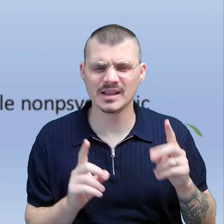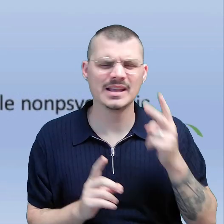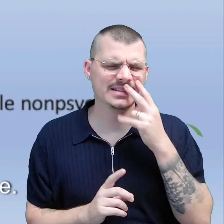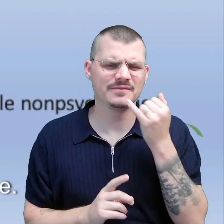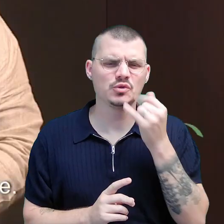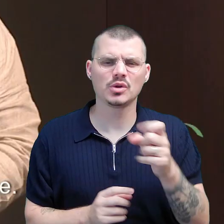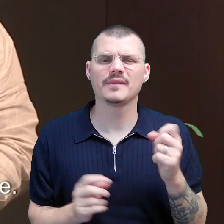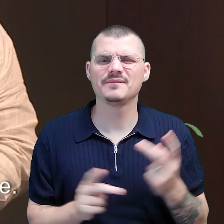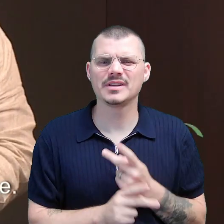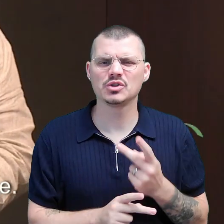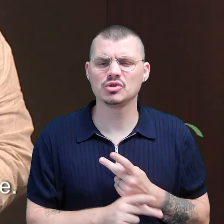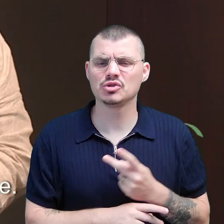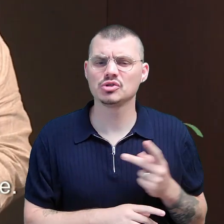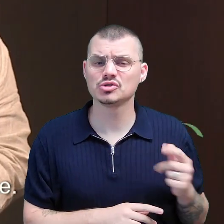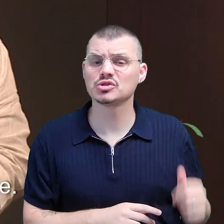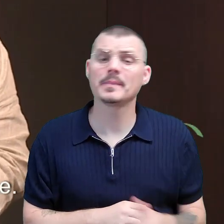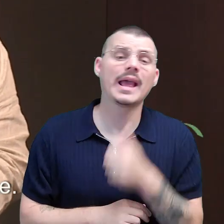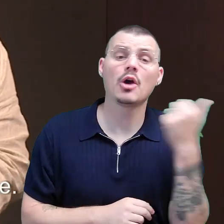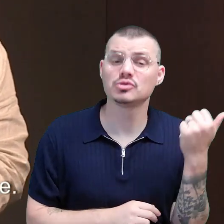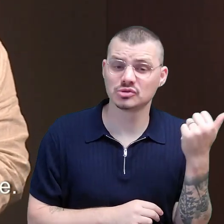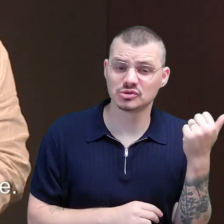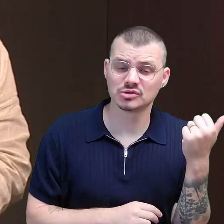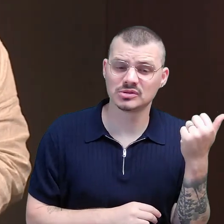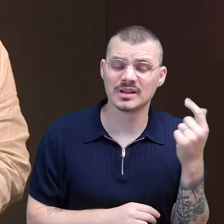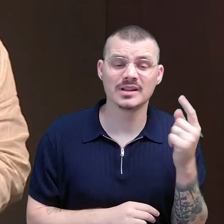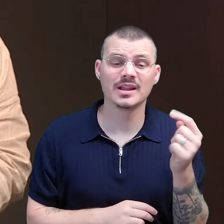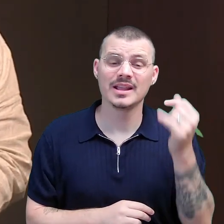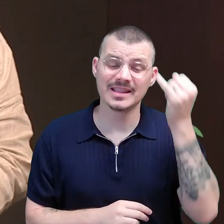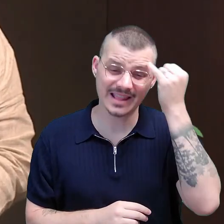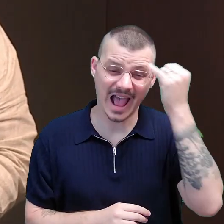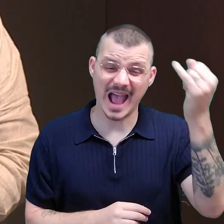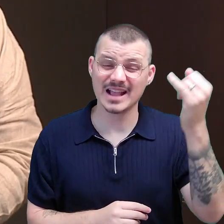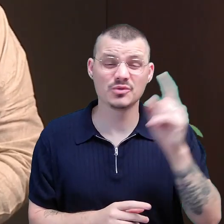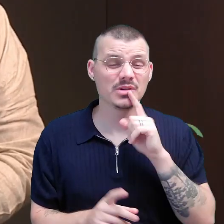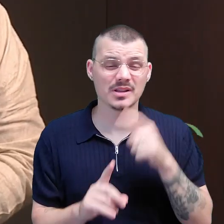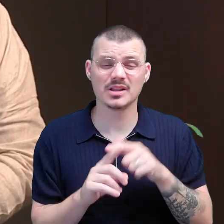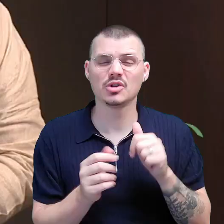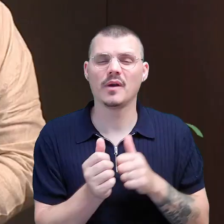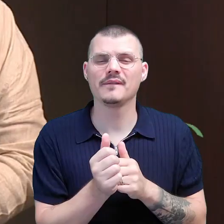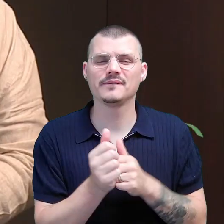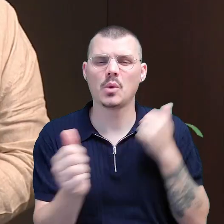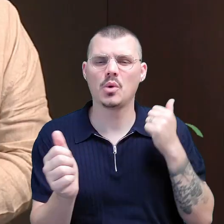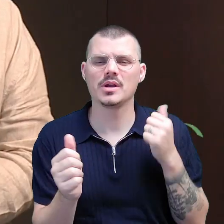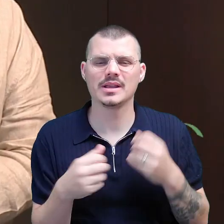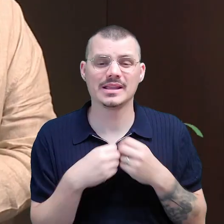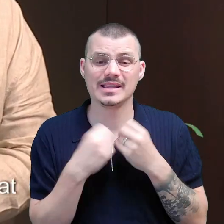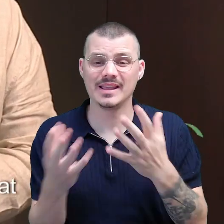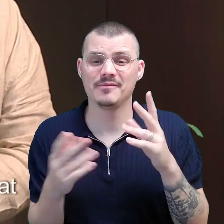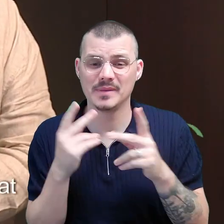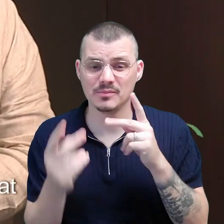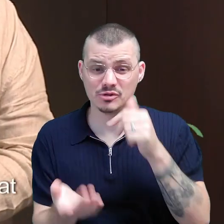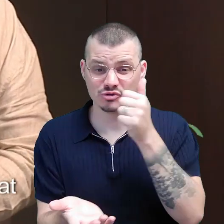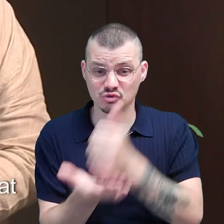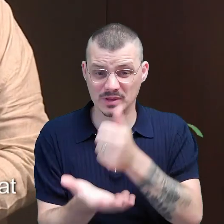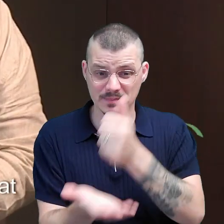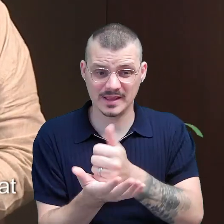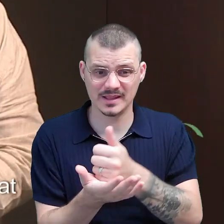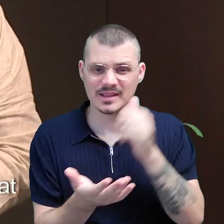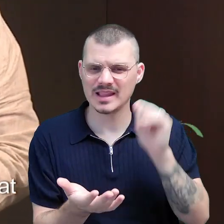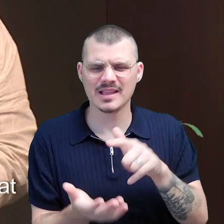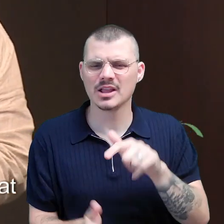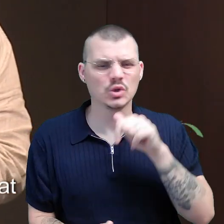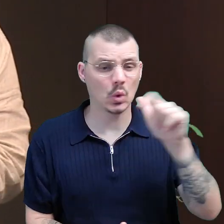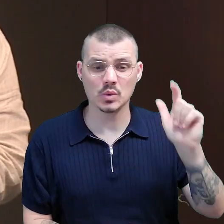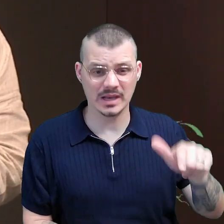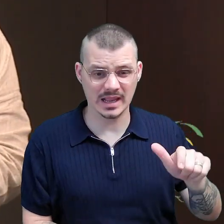different, see if you can figure out something else. And the idea is to avoid, giving people